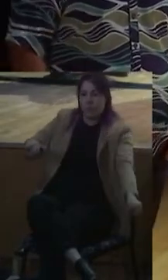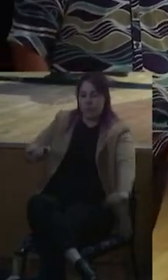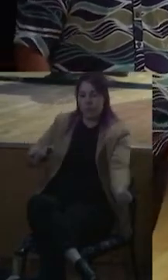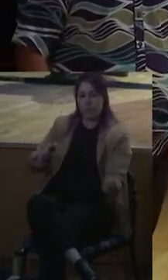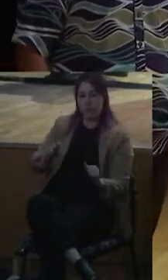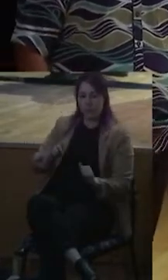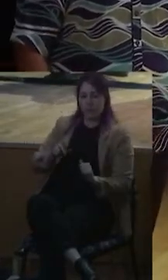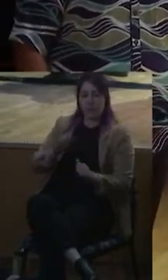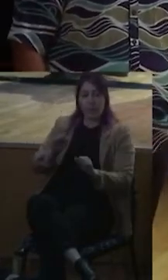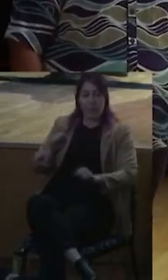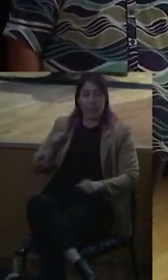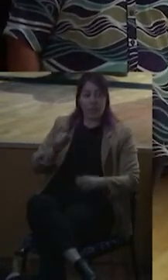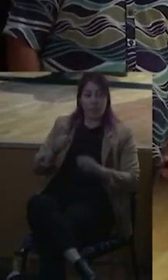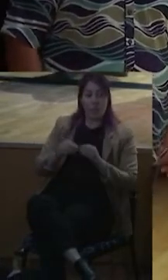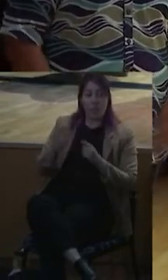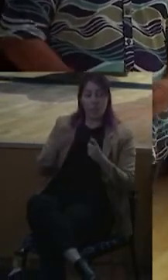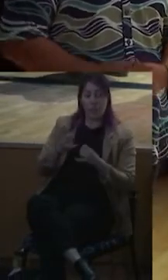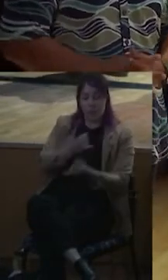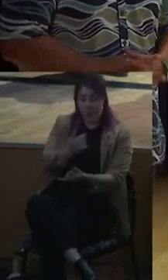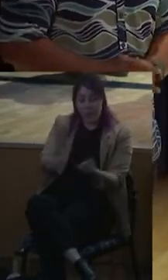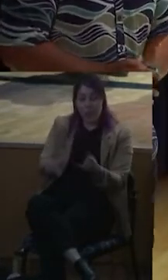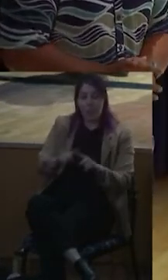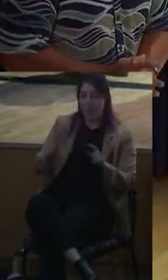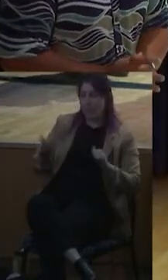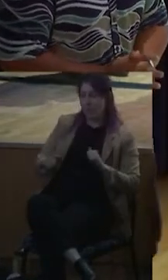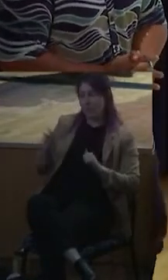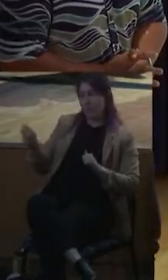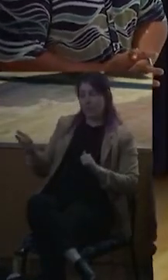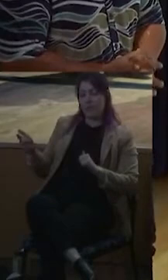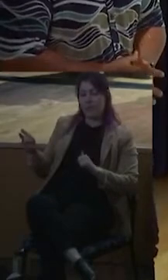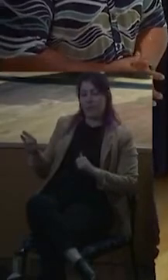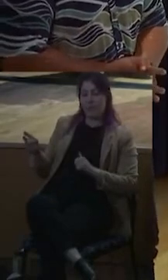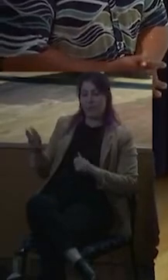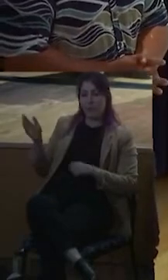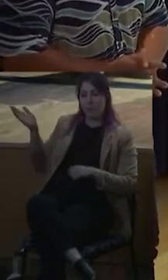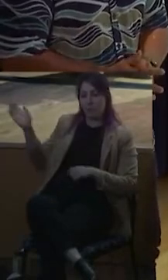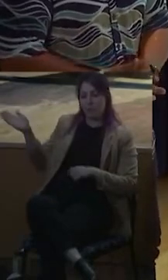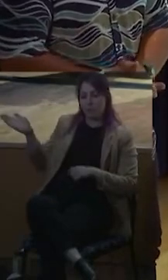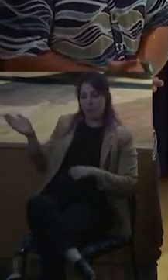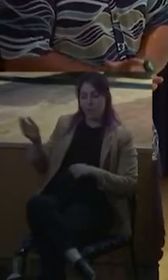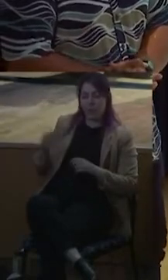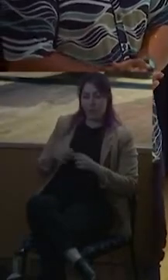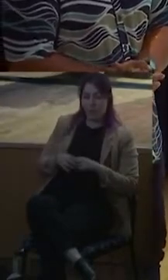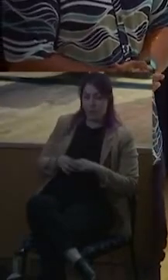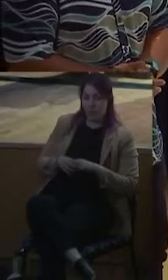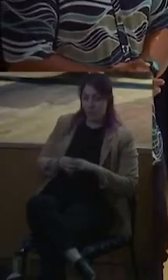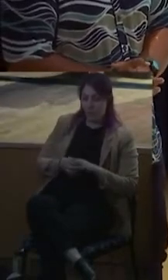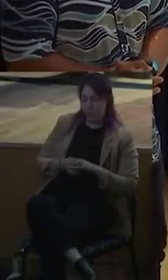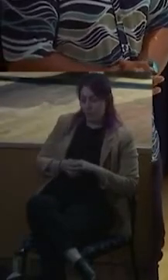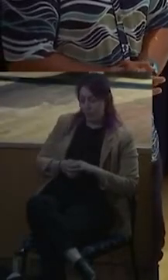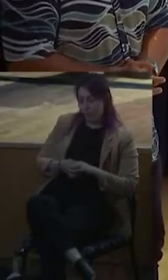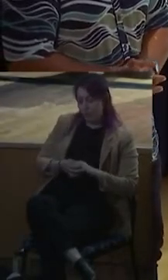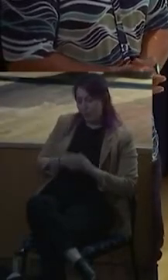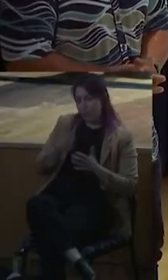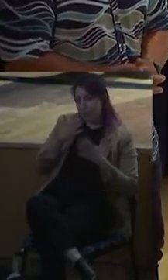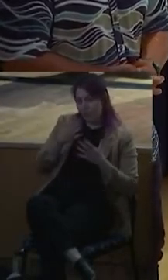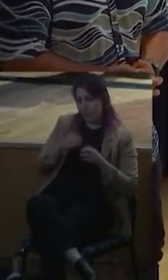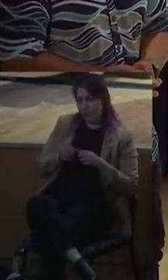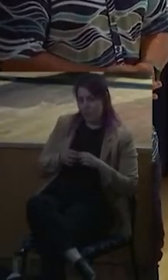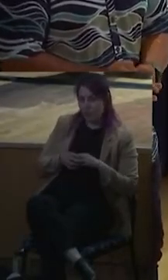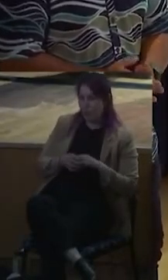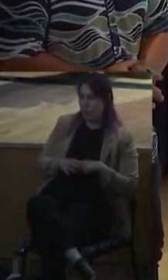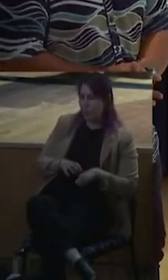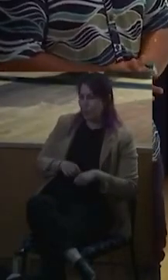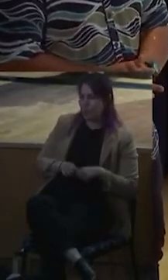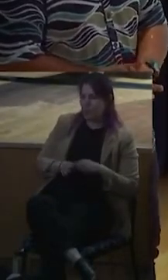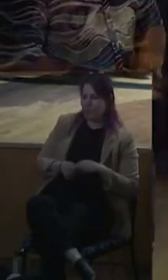can totally take more questions at the end of this, but I do wanna give Makua the chance to present even more great information. But thank you folks, we'll connect